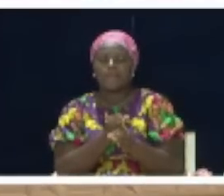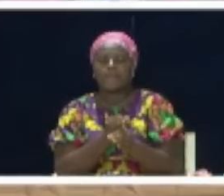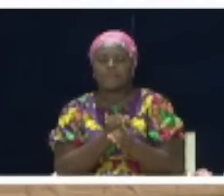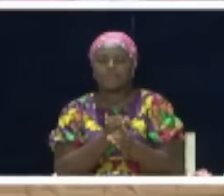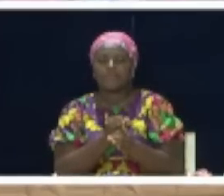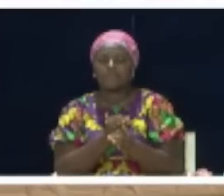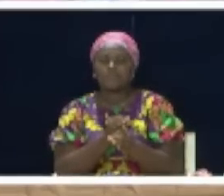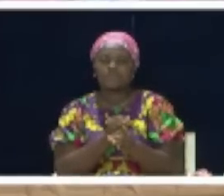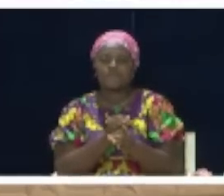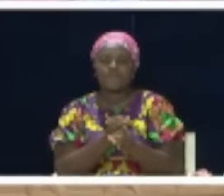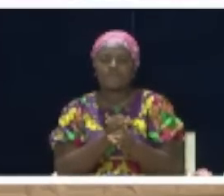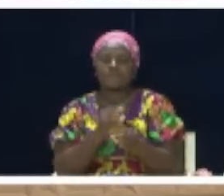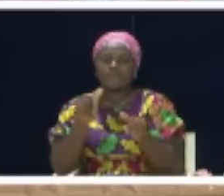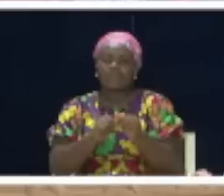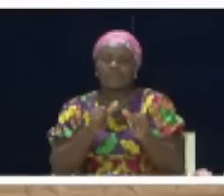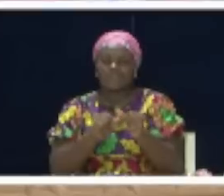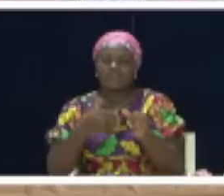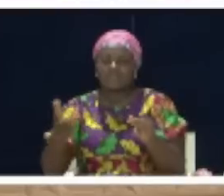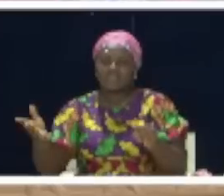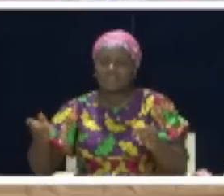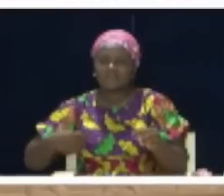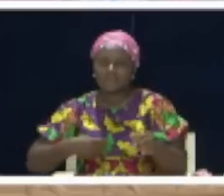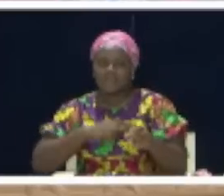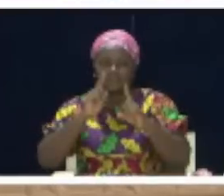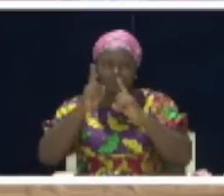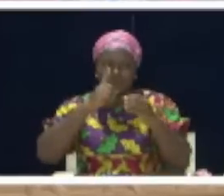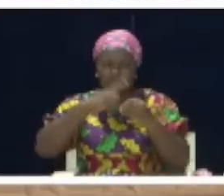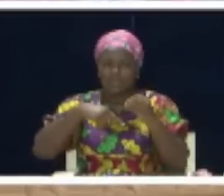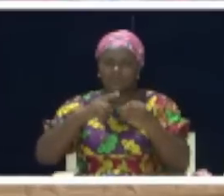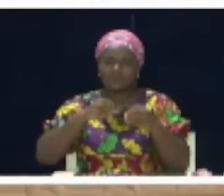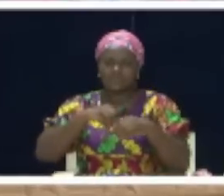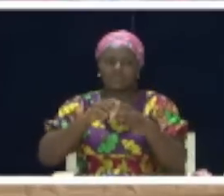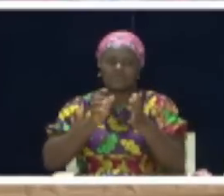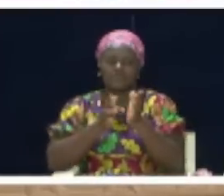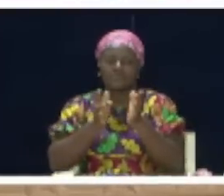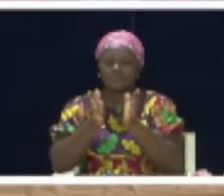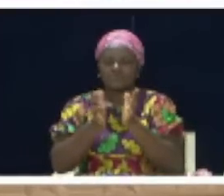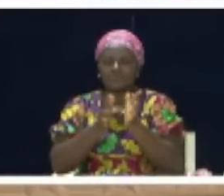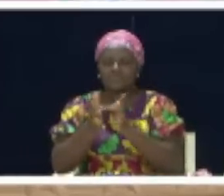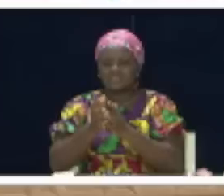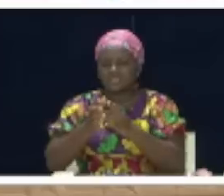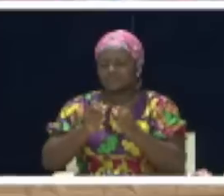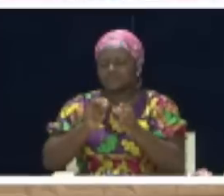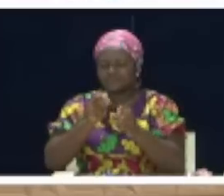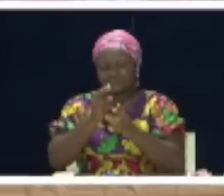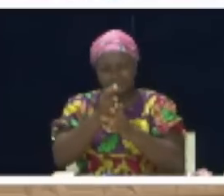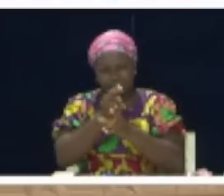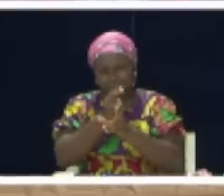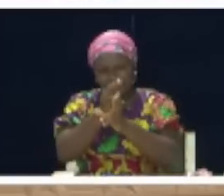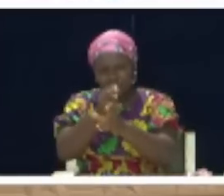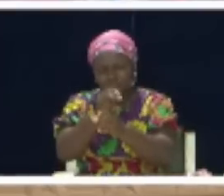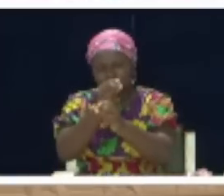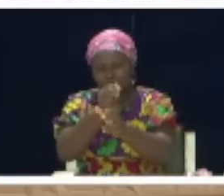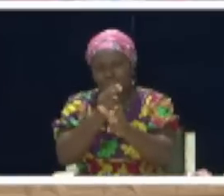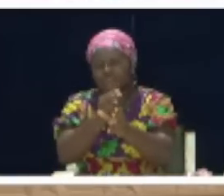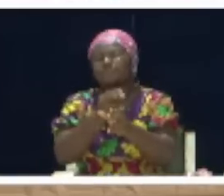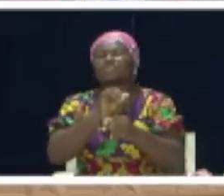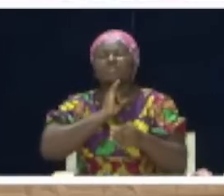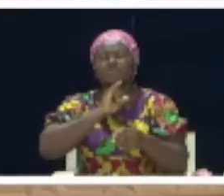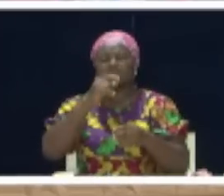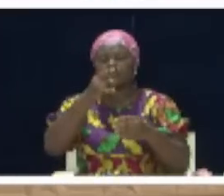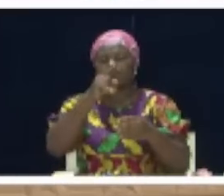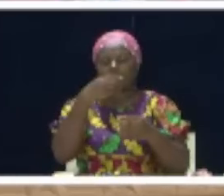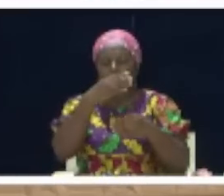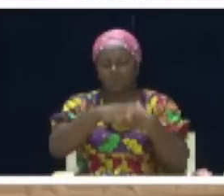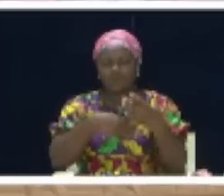So everything we're talking about in our Christian race, it's all about faith.